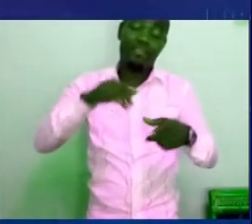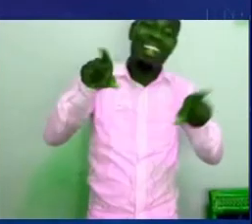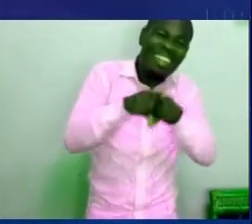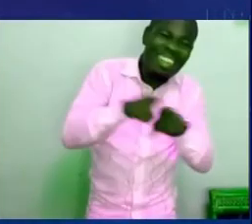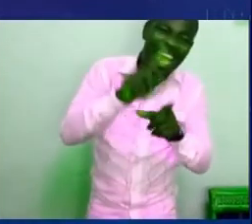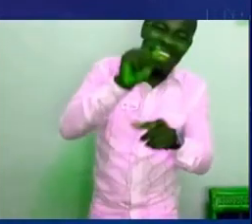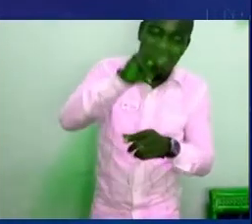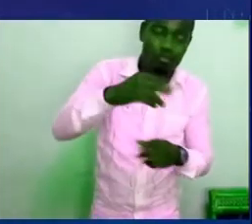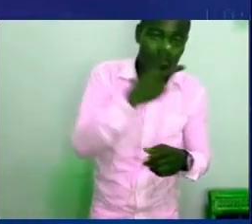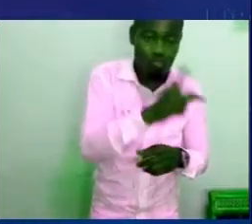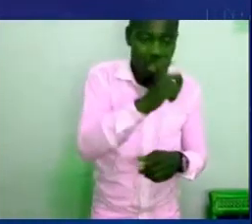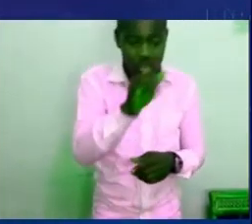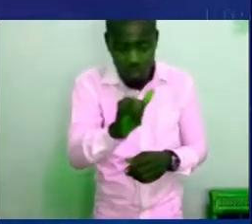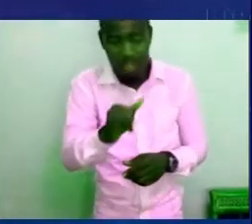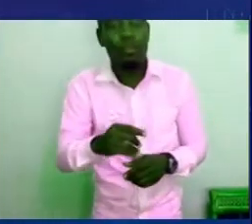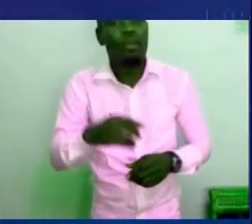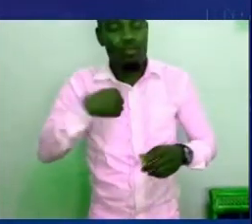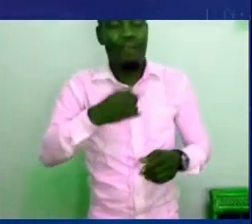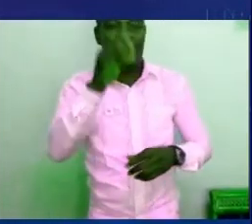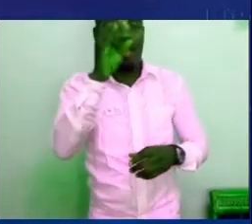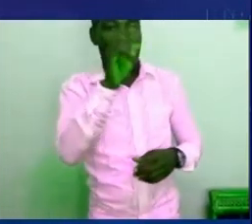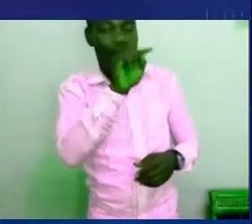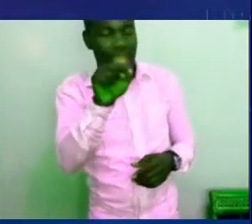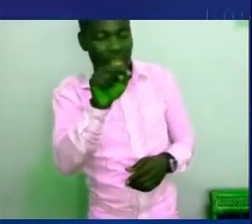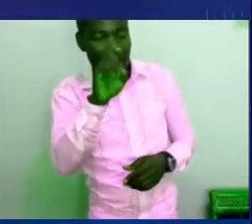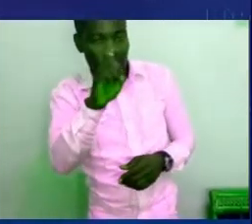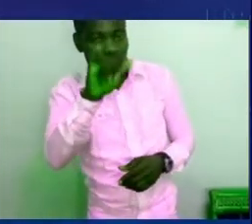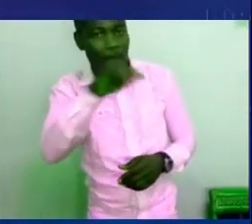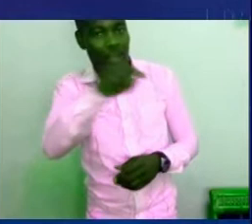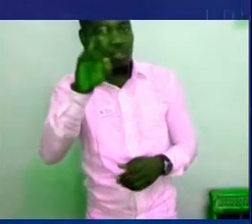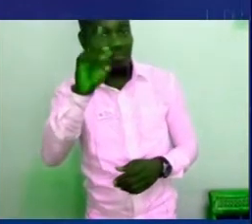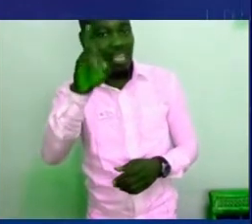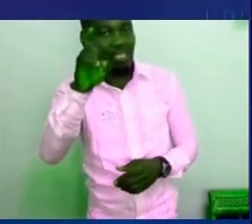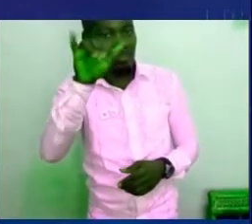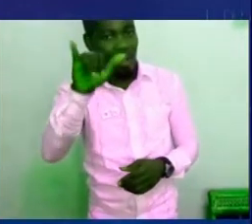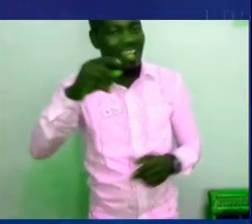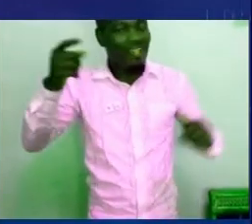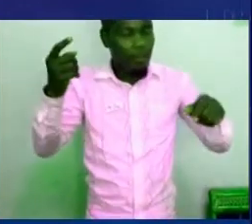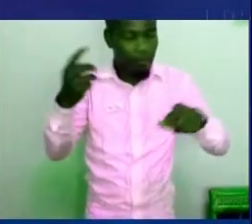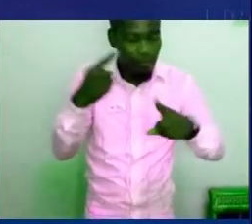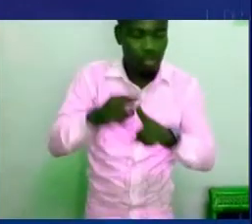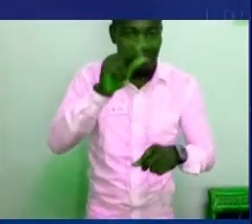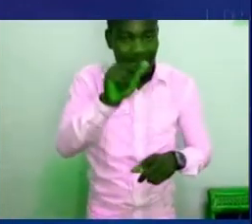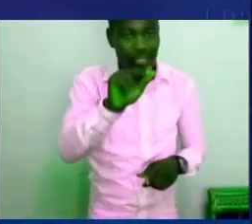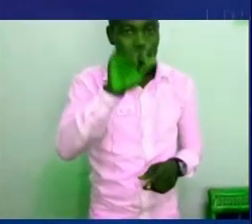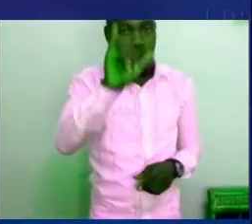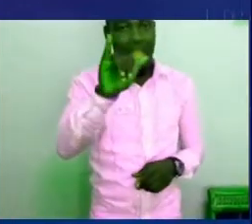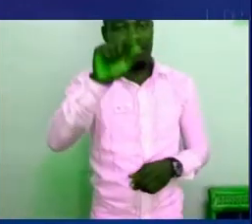have like terms, 2xy and 15xy, we are going to have x squared minus 17xy